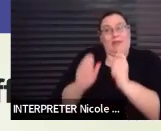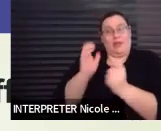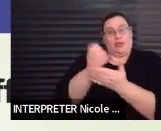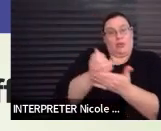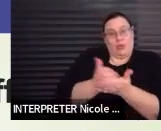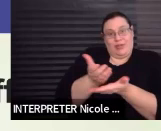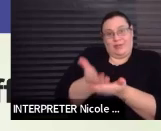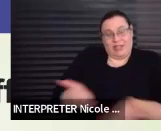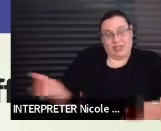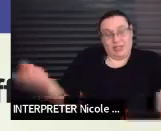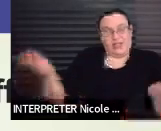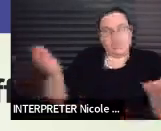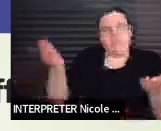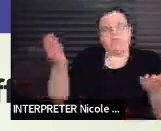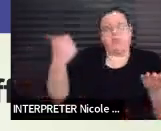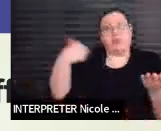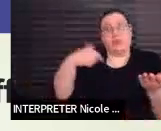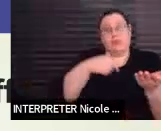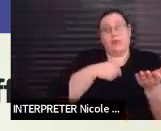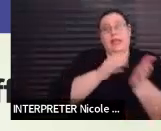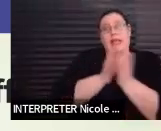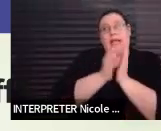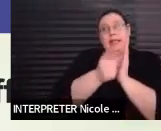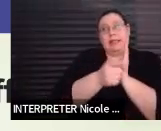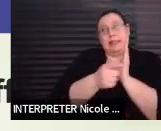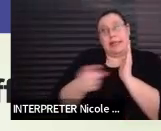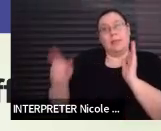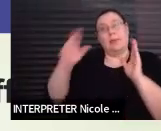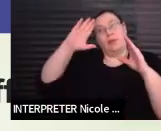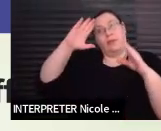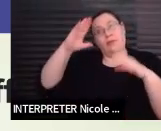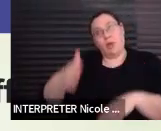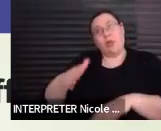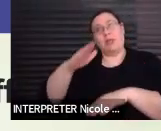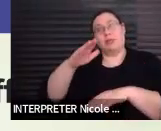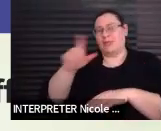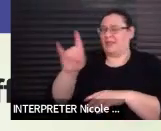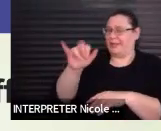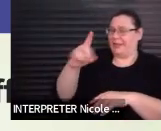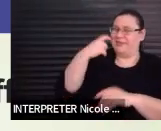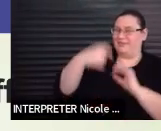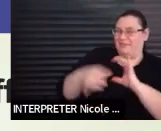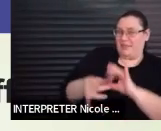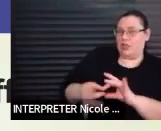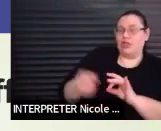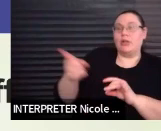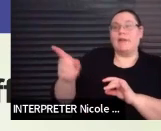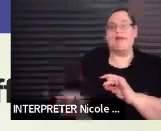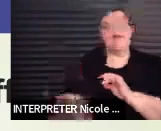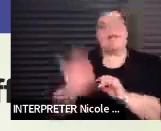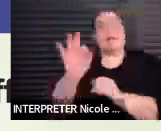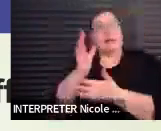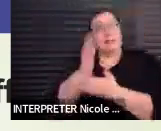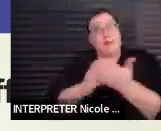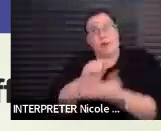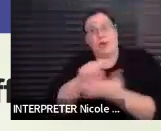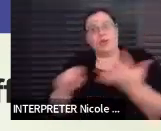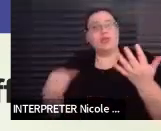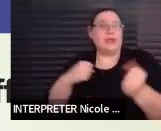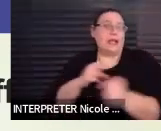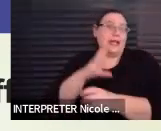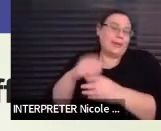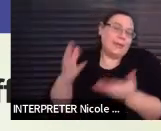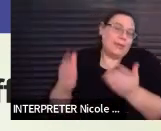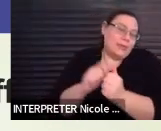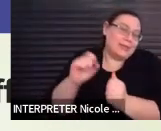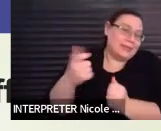materials, we had them focus on, as David mentioned, finding parts that we can include maybe in a